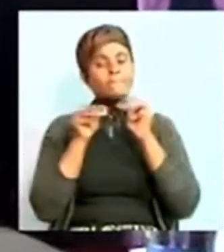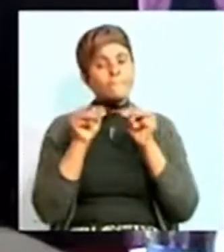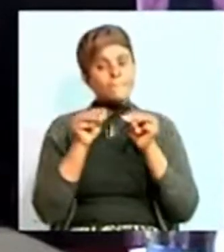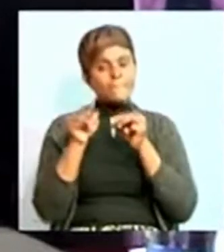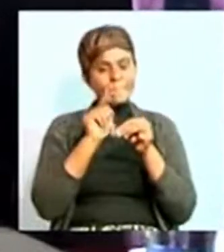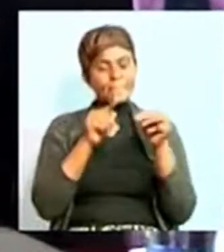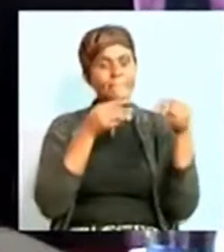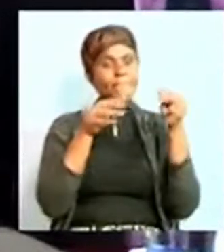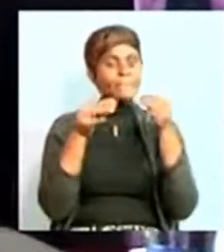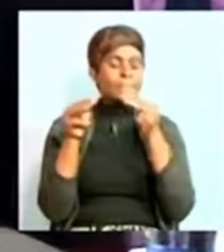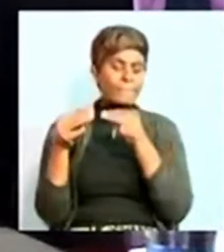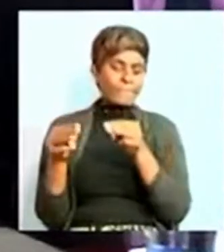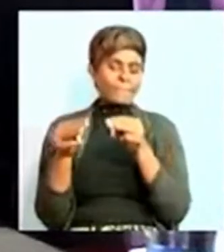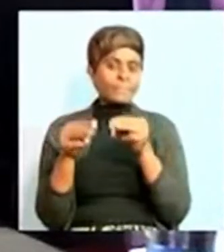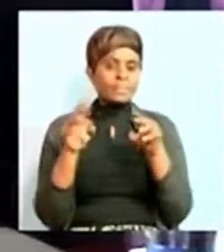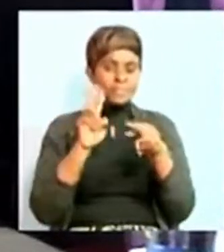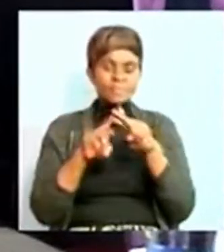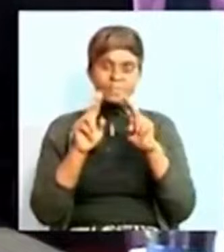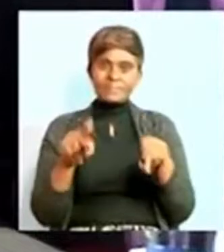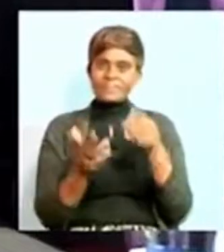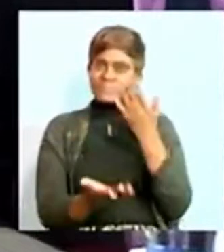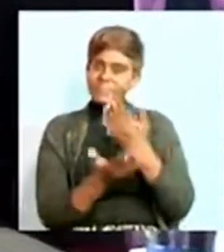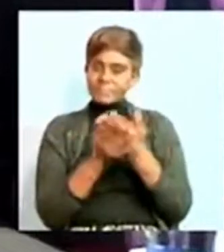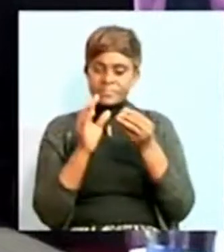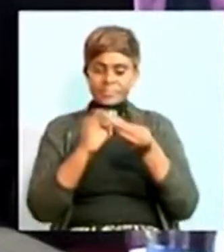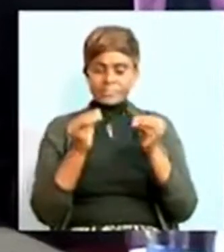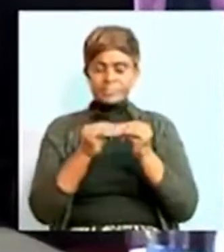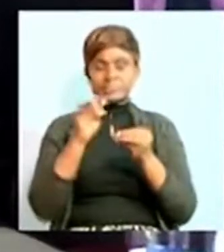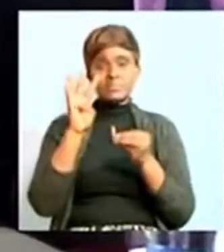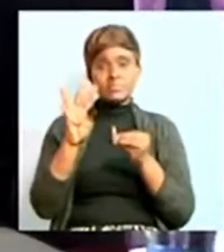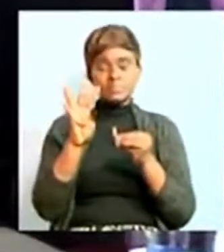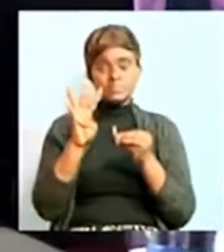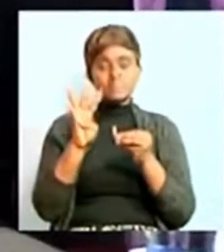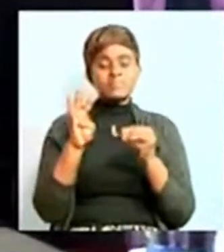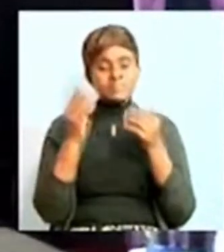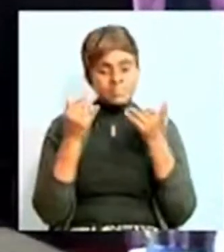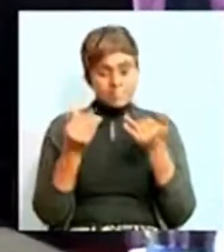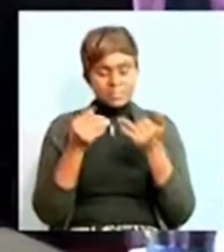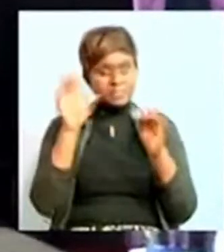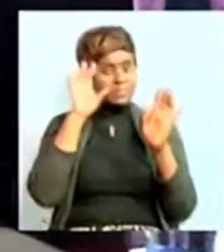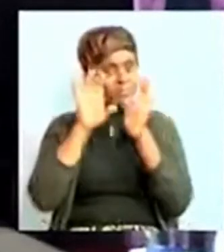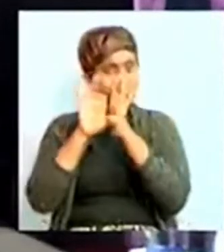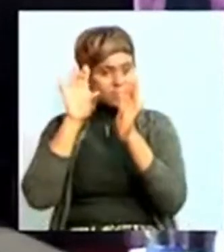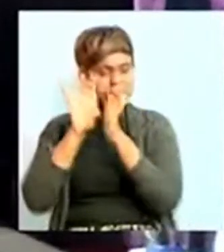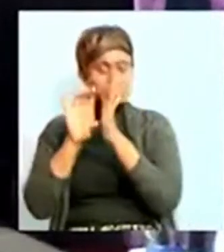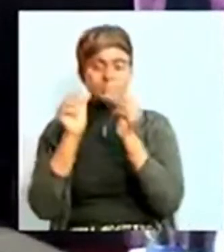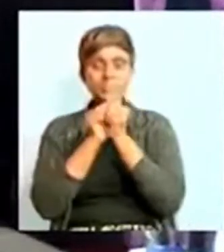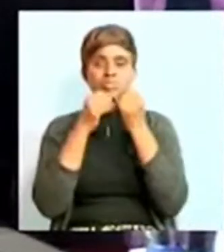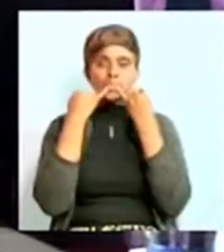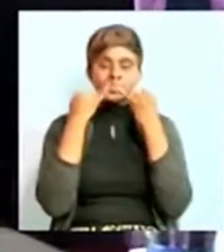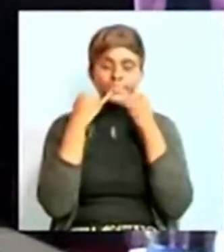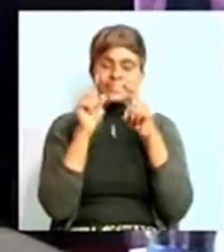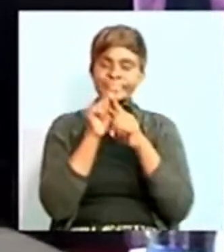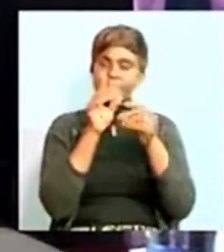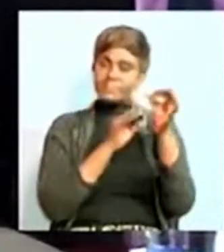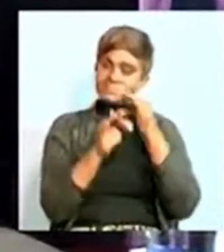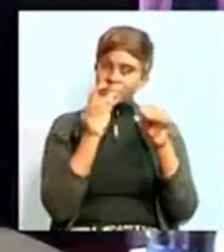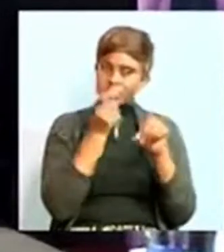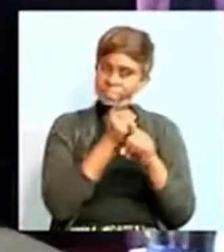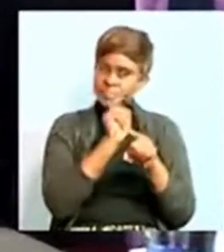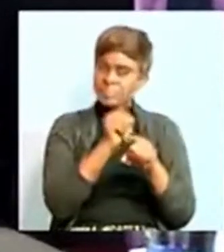of the markets. Chair, attached as Appendix 4, I think pictures and information alluding to that